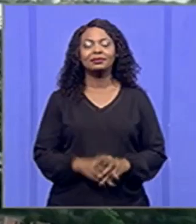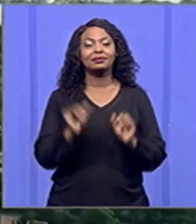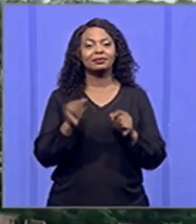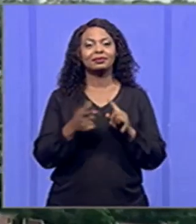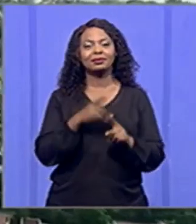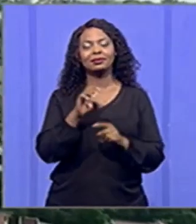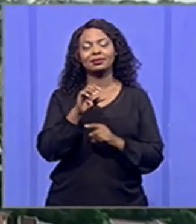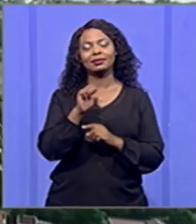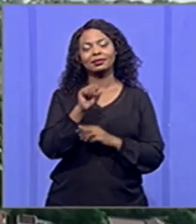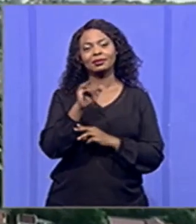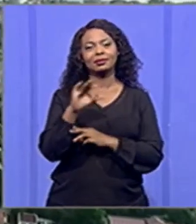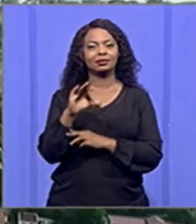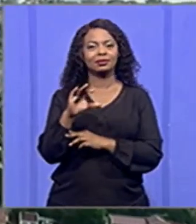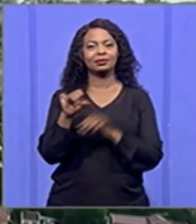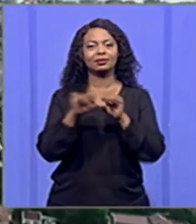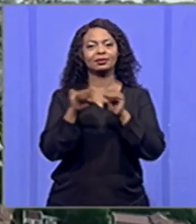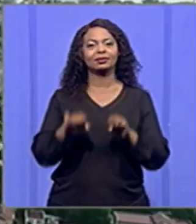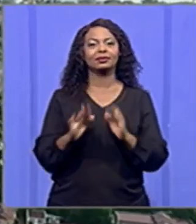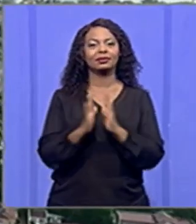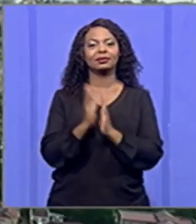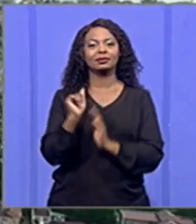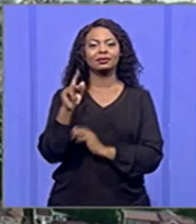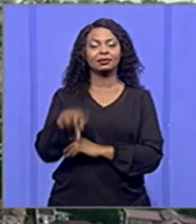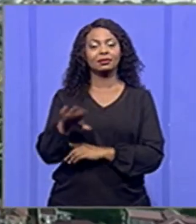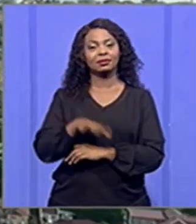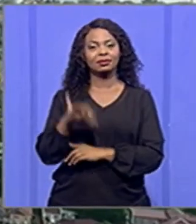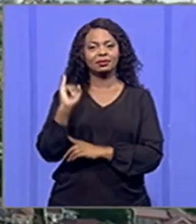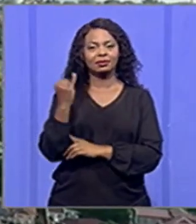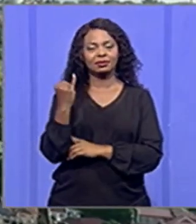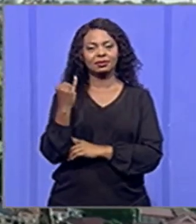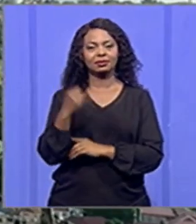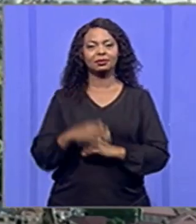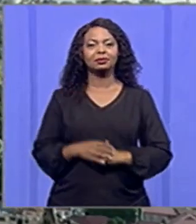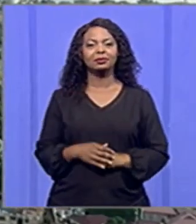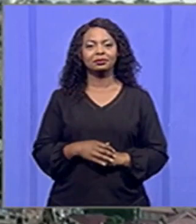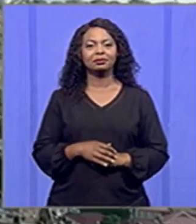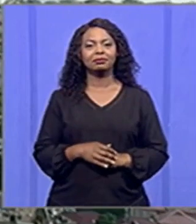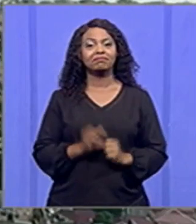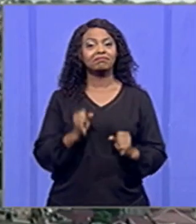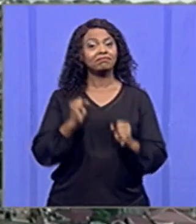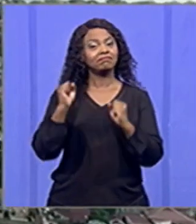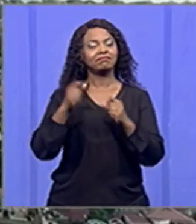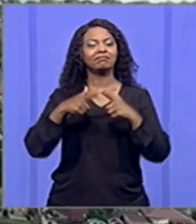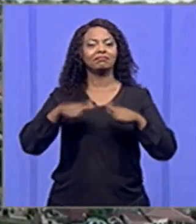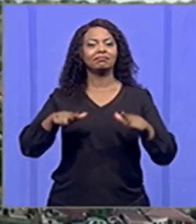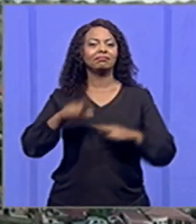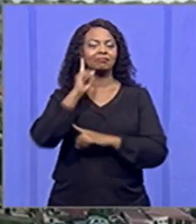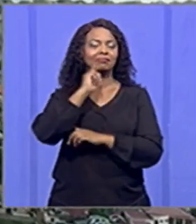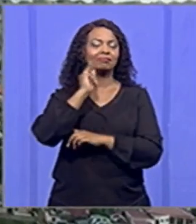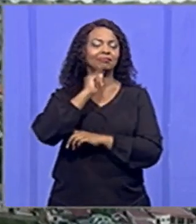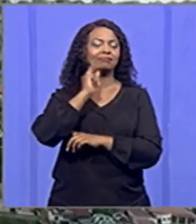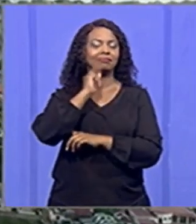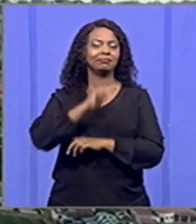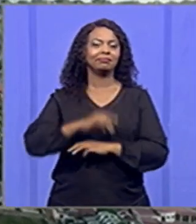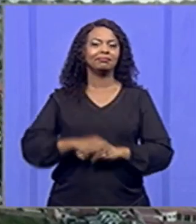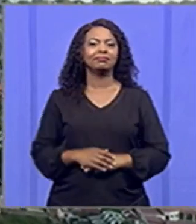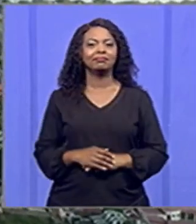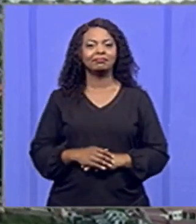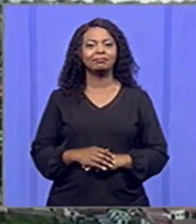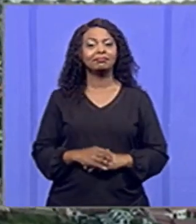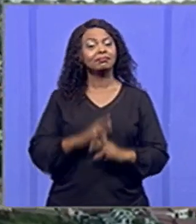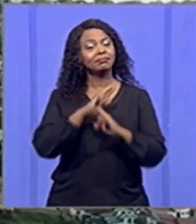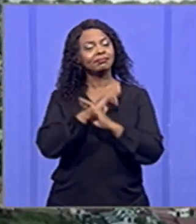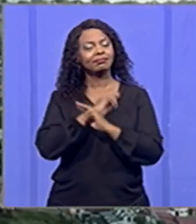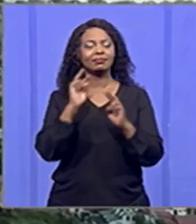ka tlhamalalo go tswa mo SABC Studio 10 Auckland Park, Johannesburg, re go tlisetsa kgaso ya dikgang tsa Setswana. A re